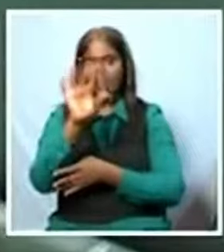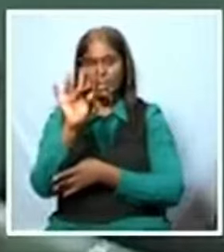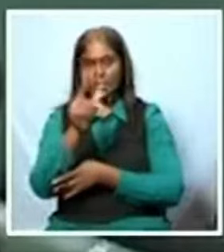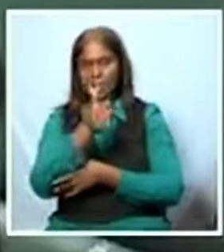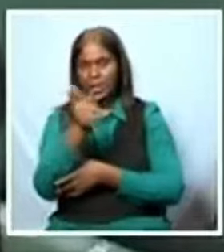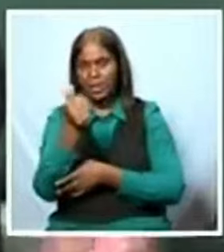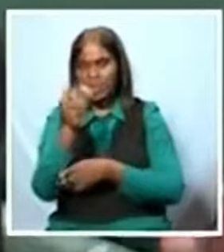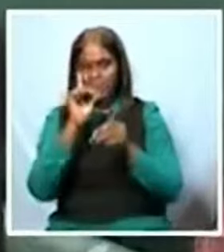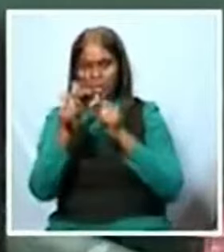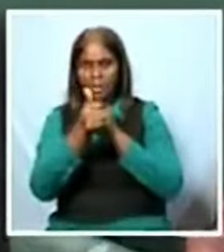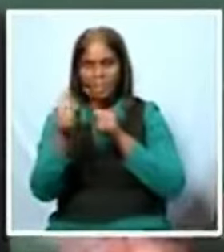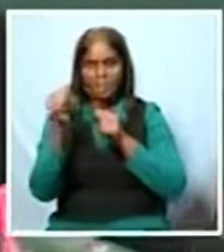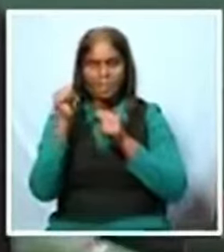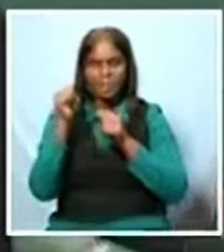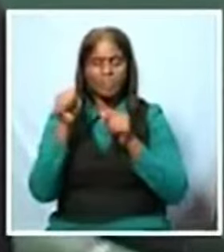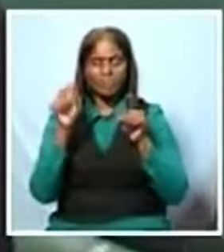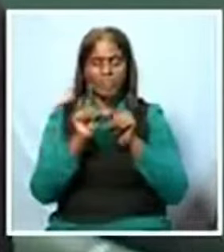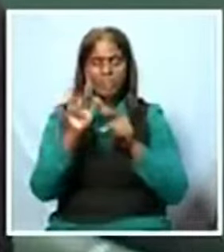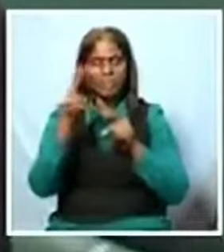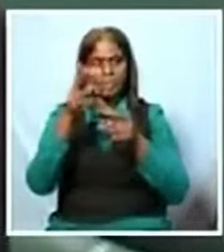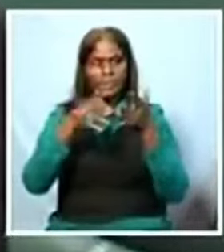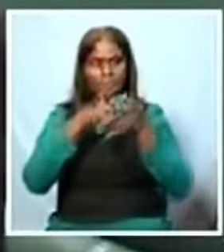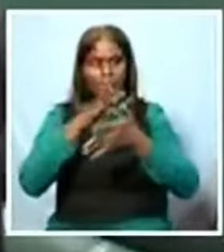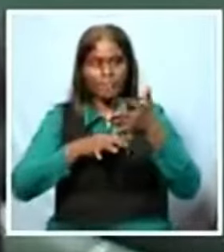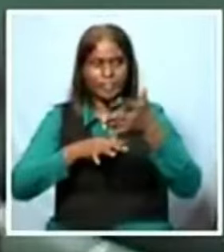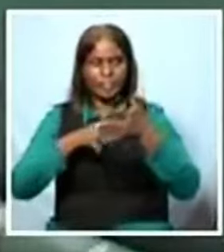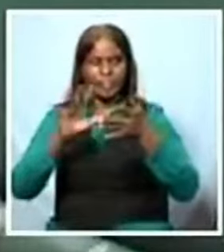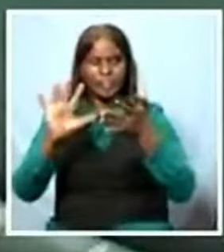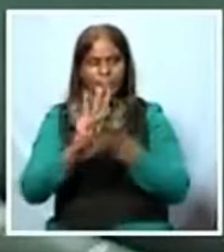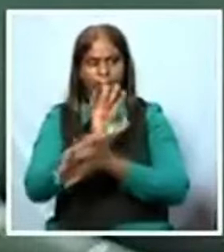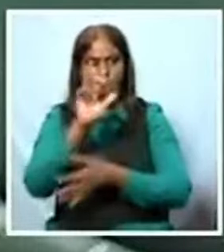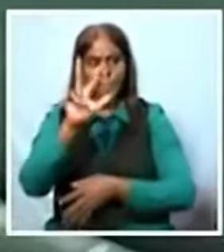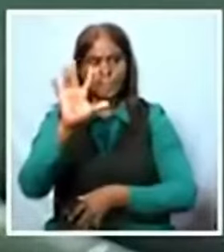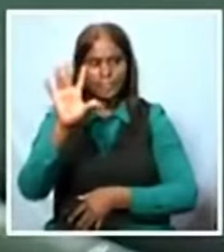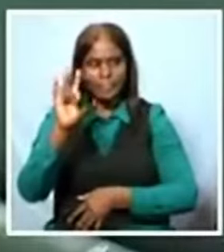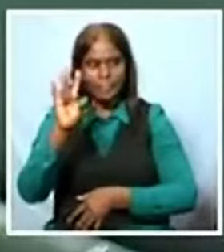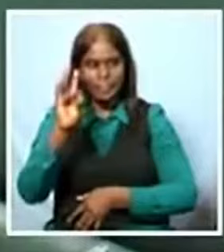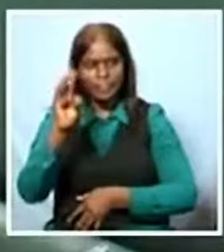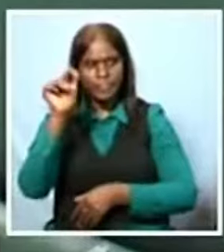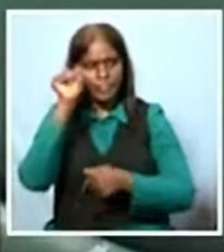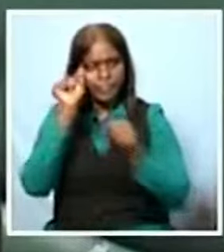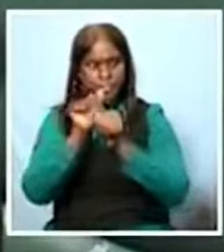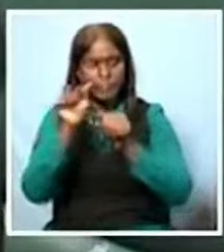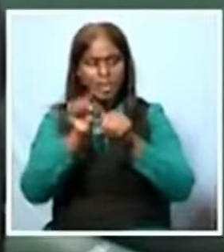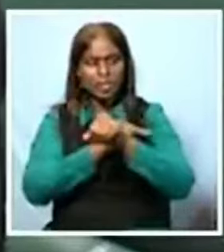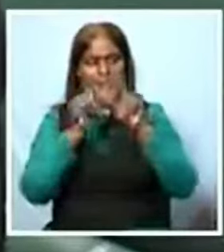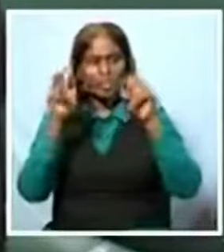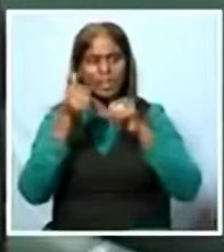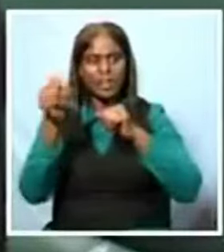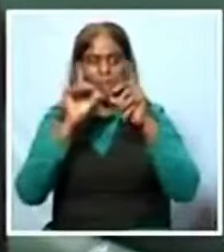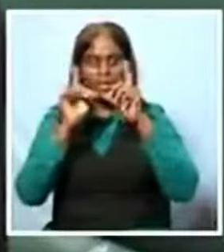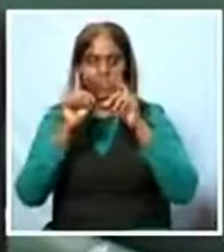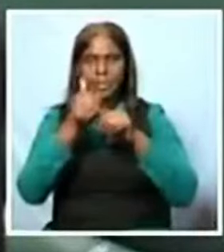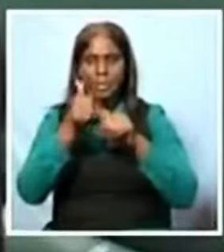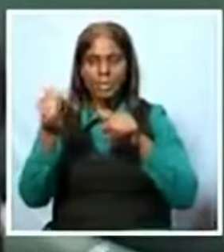Any debate, any objection? Second schedule on page 37 is agreed to. Long title. Any